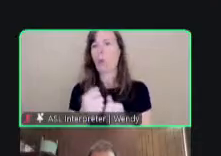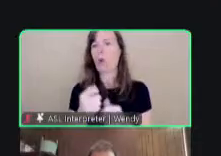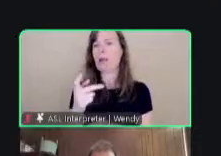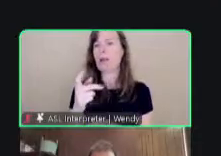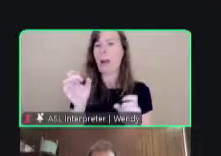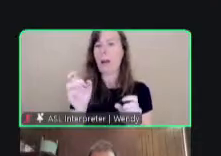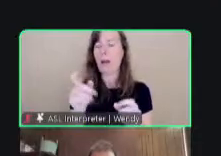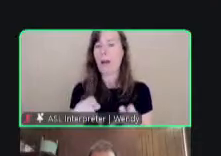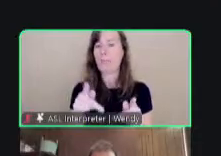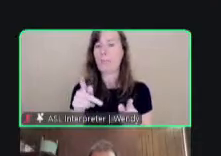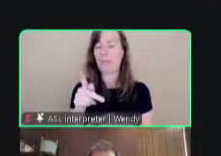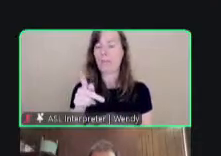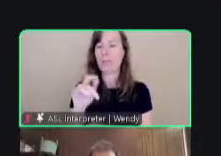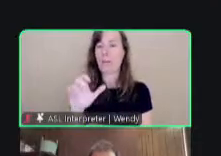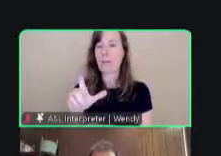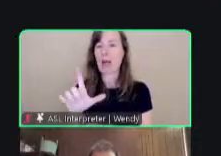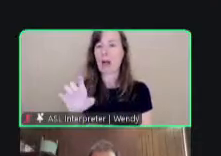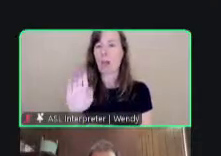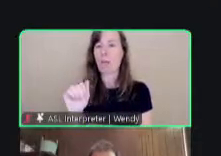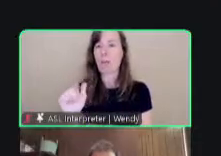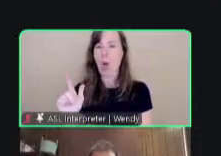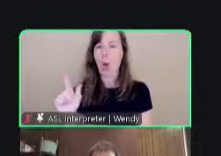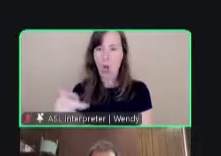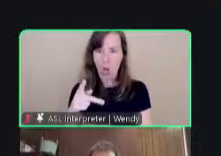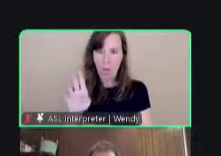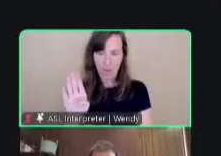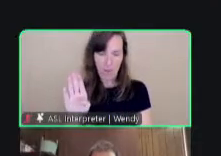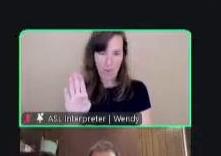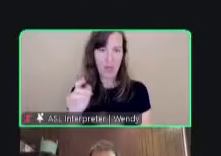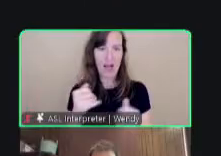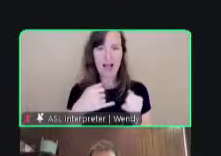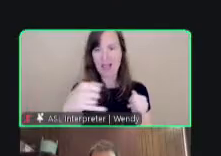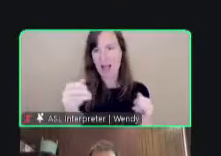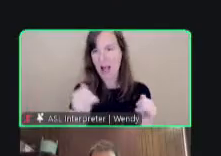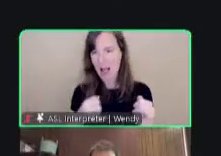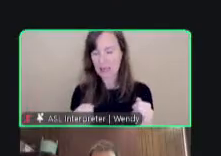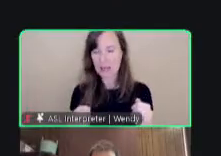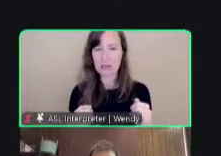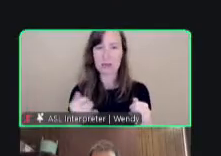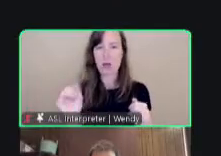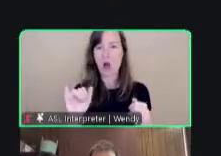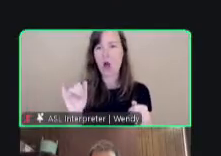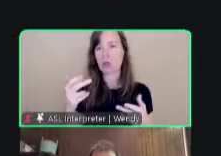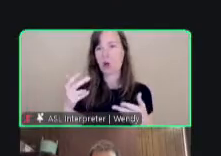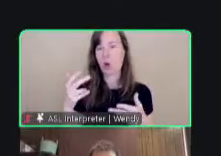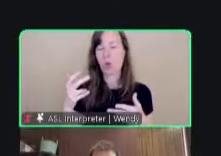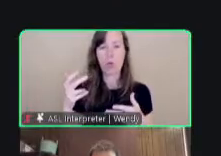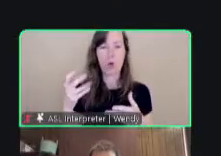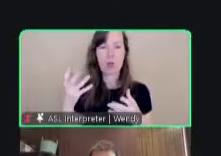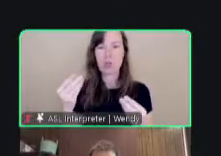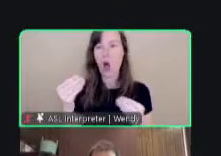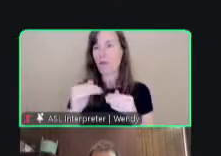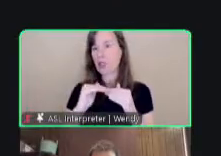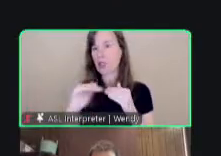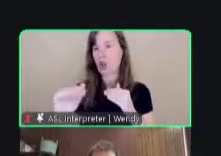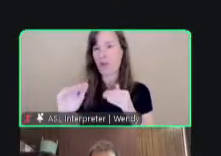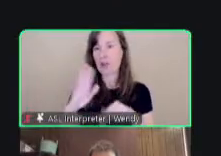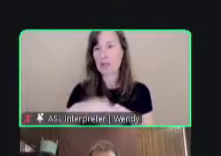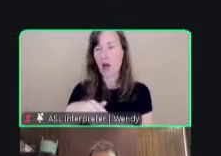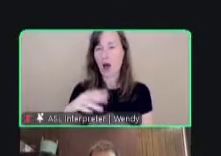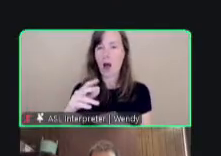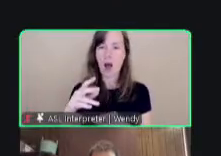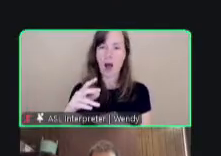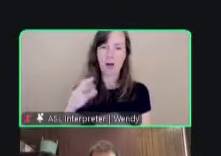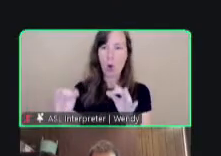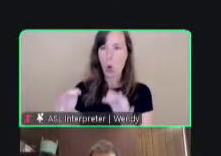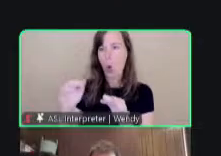the resurfacing of the basketball court, and the addition of a soft surface court on the multi-purpose court, which has been an ongoing